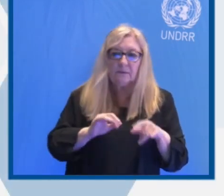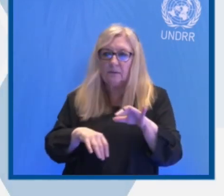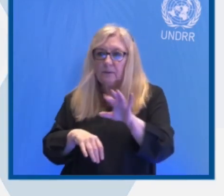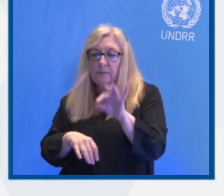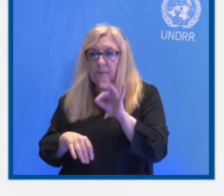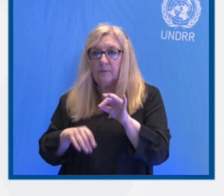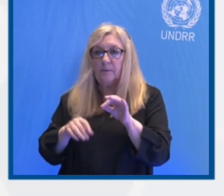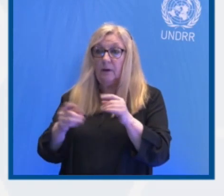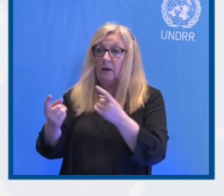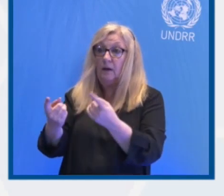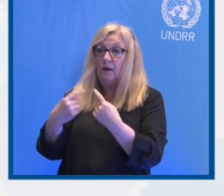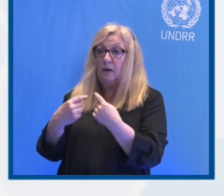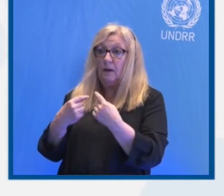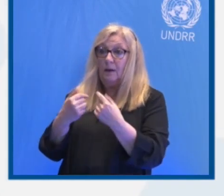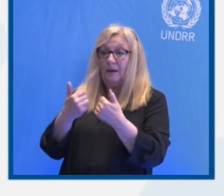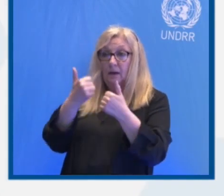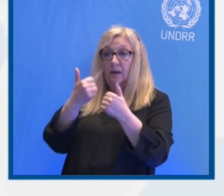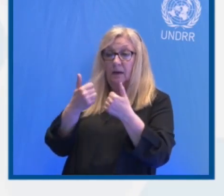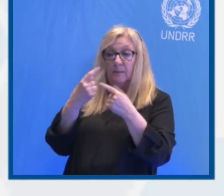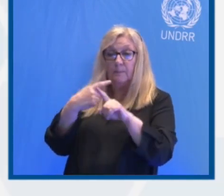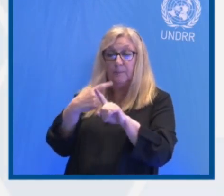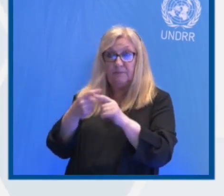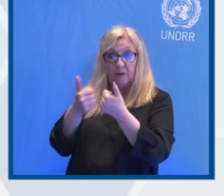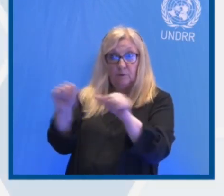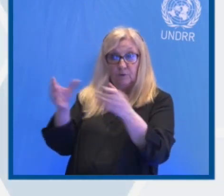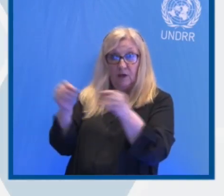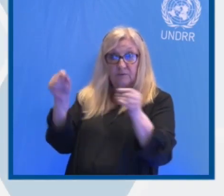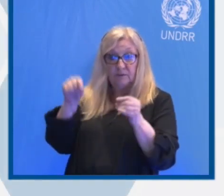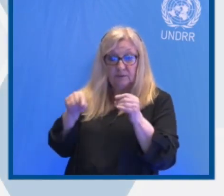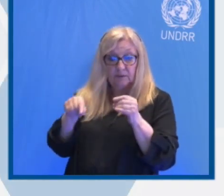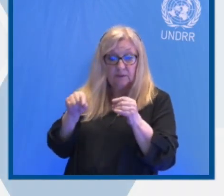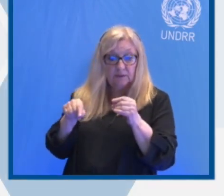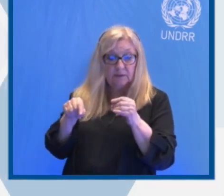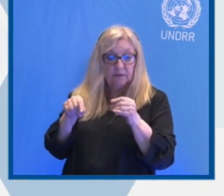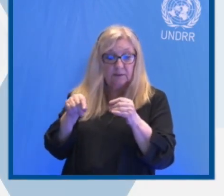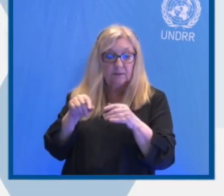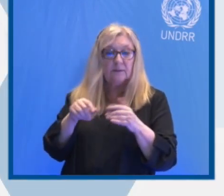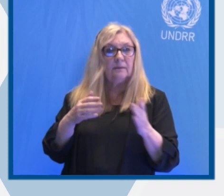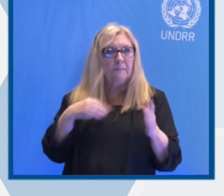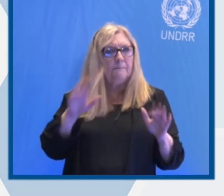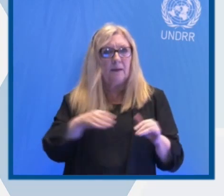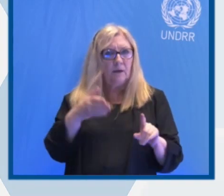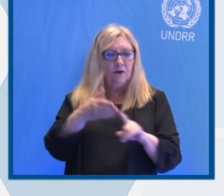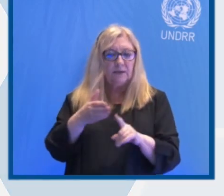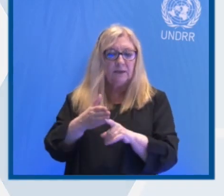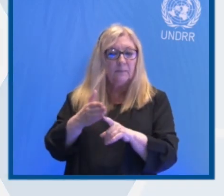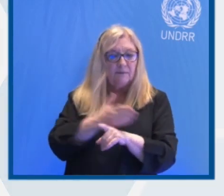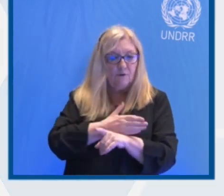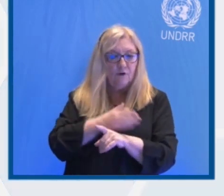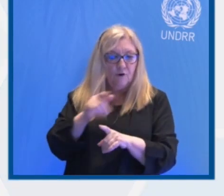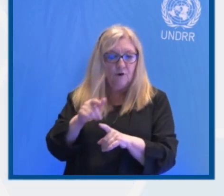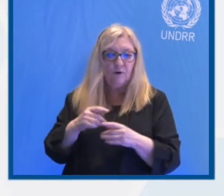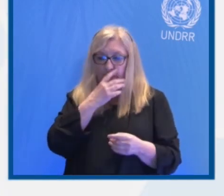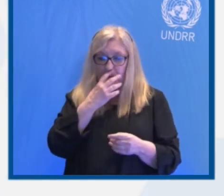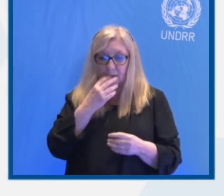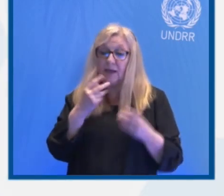solution for disaster prevention and resilience building. So, the most important